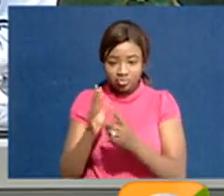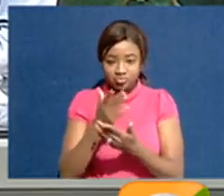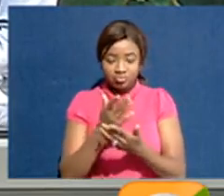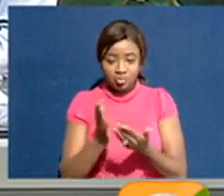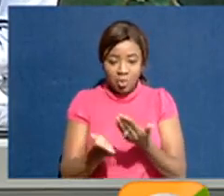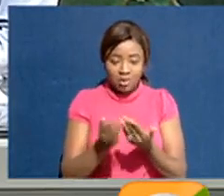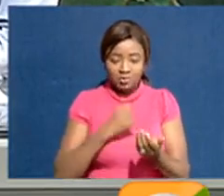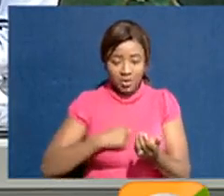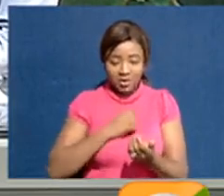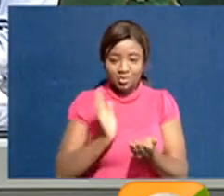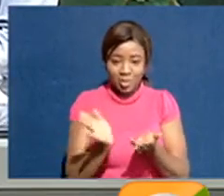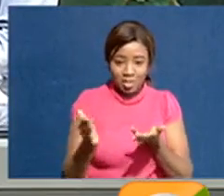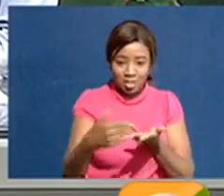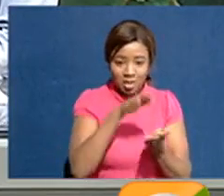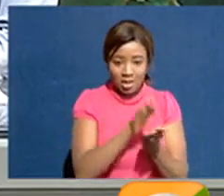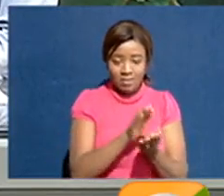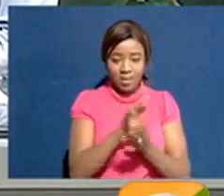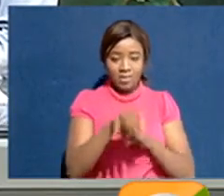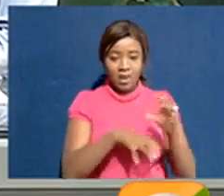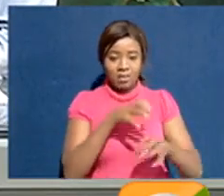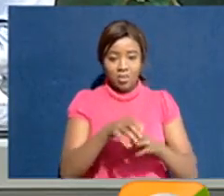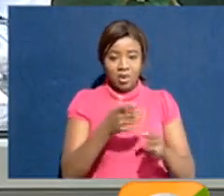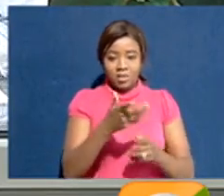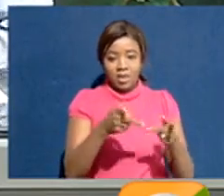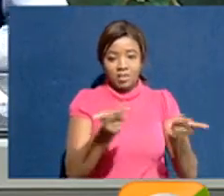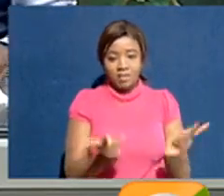by taking them to the Ruma National Park.